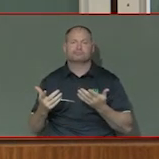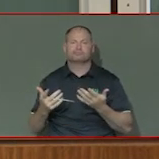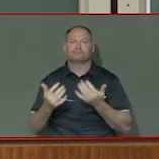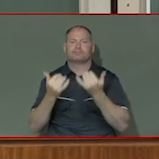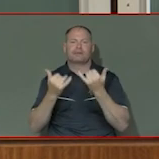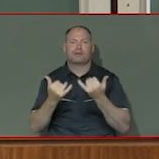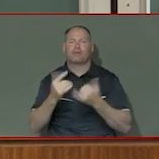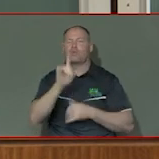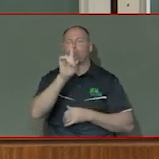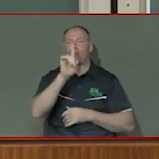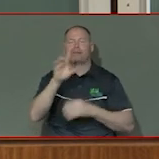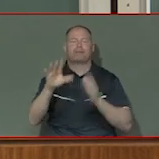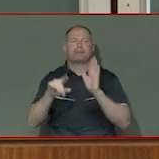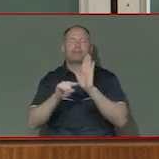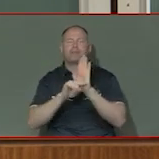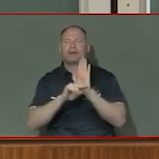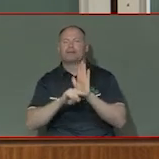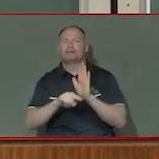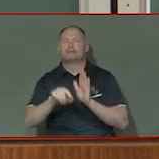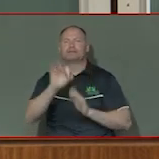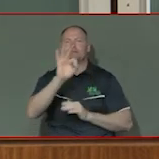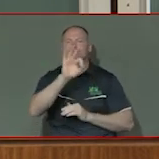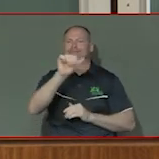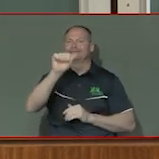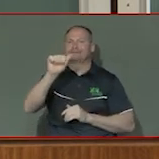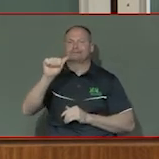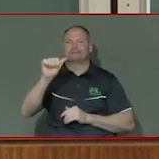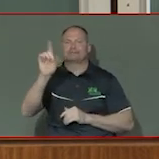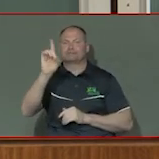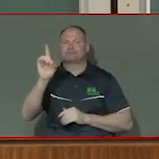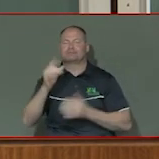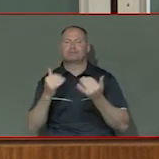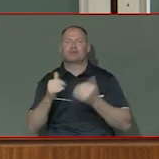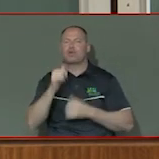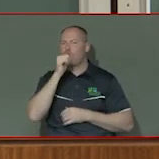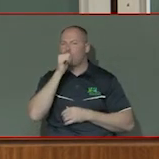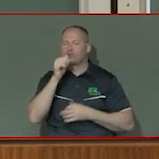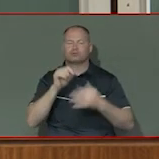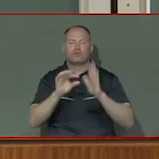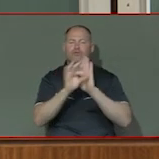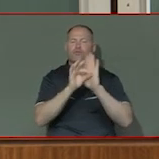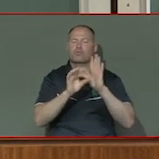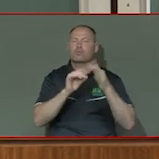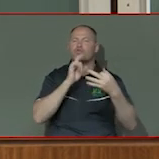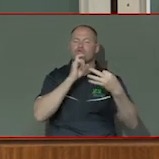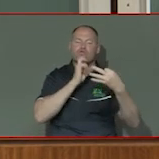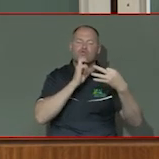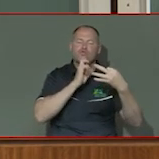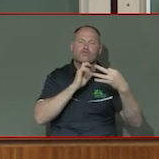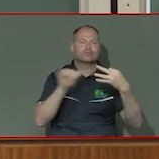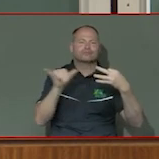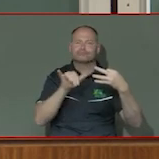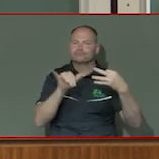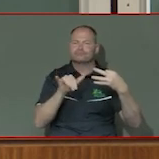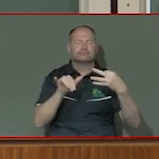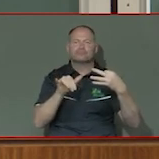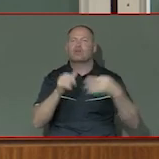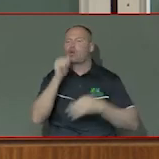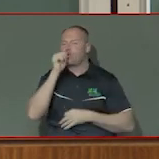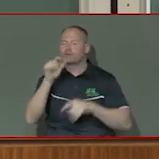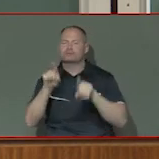1 minus 2 sine squared of 36 degrees, the answer will be correct. Do you understand that?